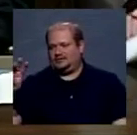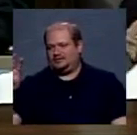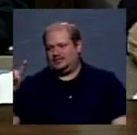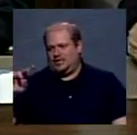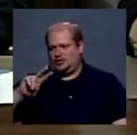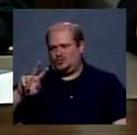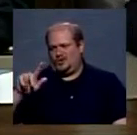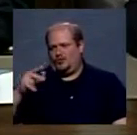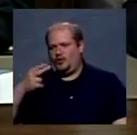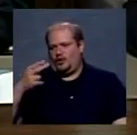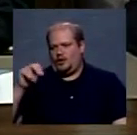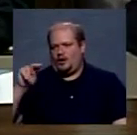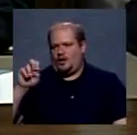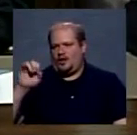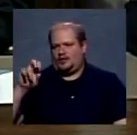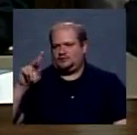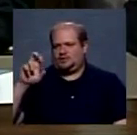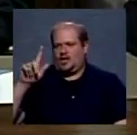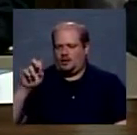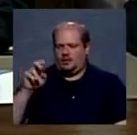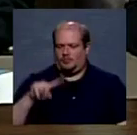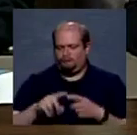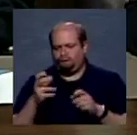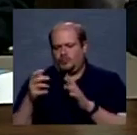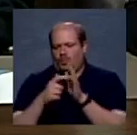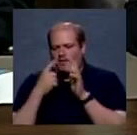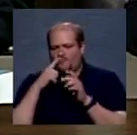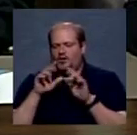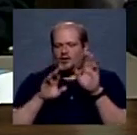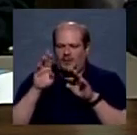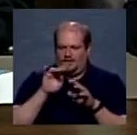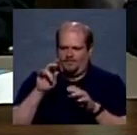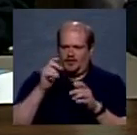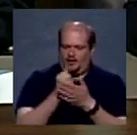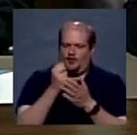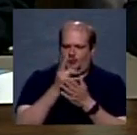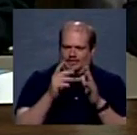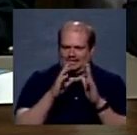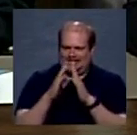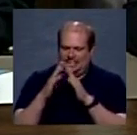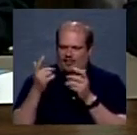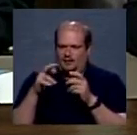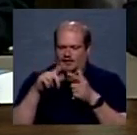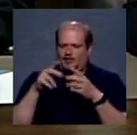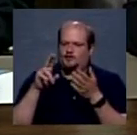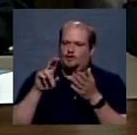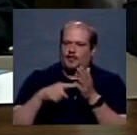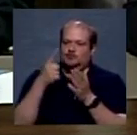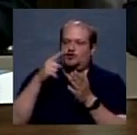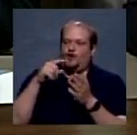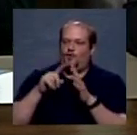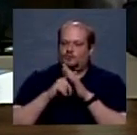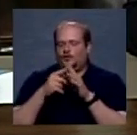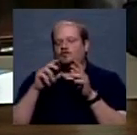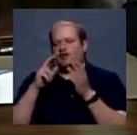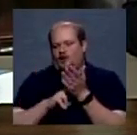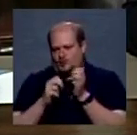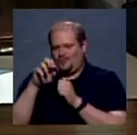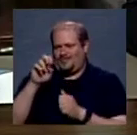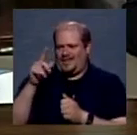6823 Honeysuckle Lane, an ordinance to dispense with the requirement of competitive bidding and to authorize the city manager to enter into a sole source contract with Edge